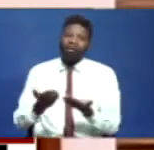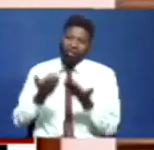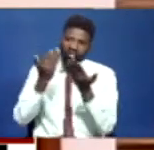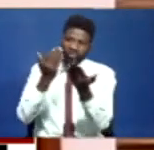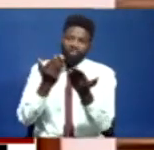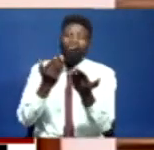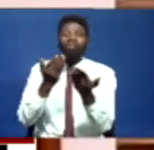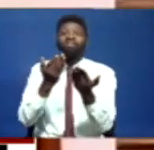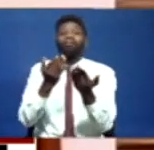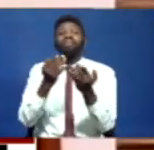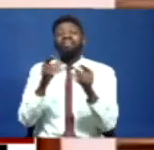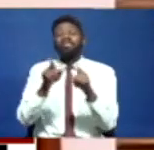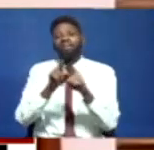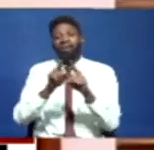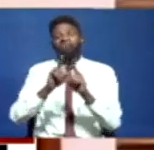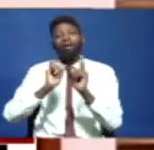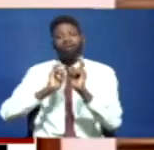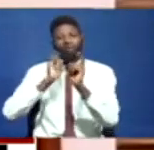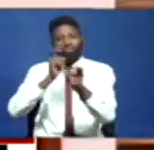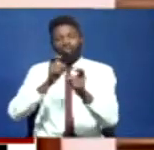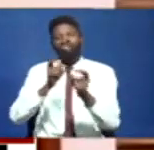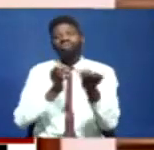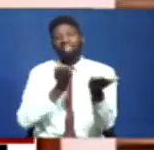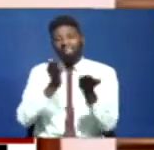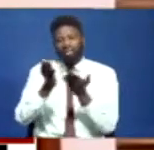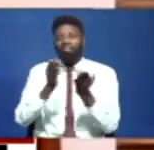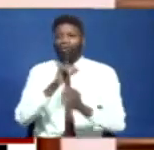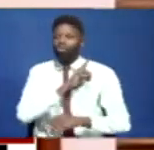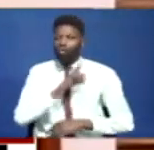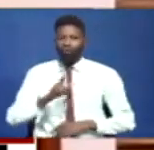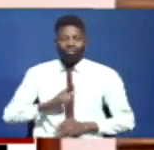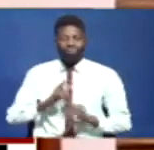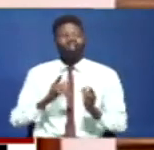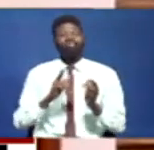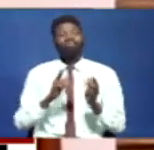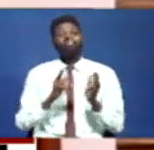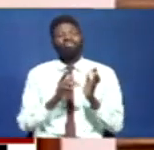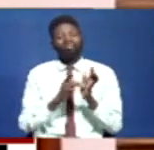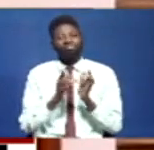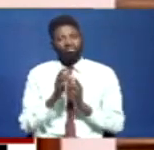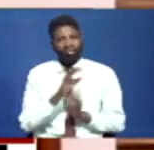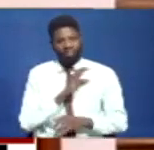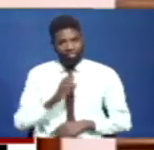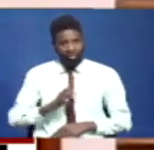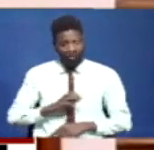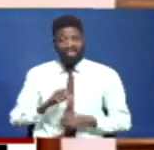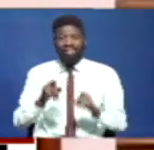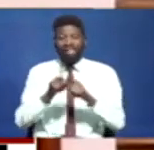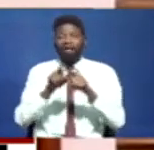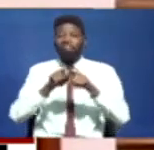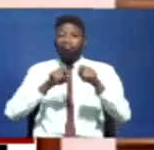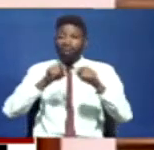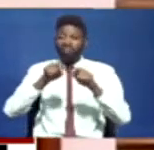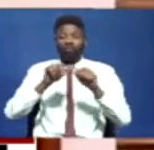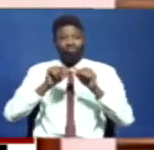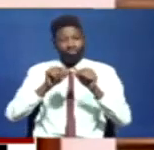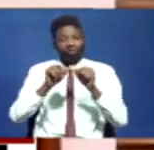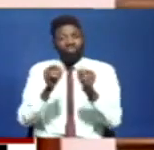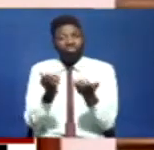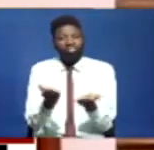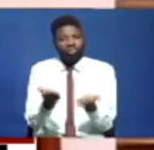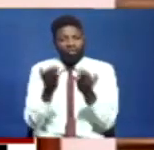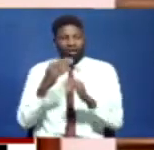Christ. As you may have noticed, the management continues to make gradual progress in improving our service